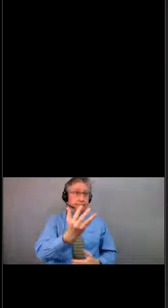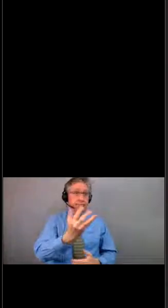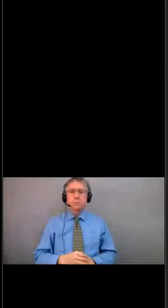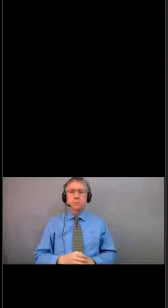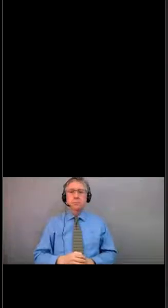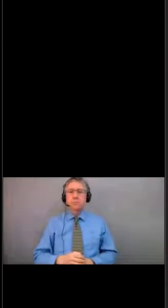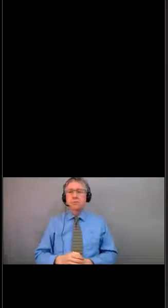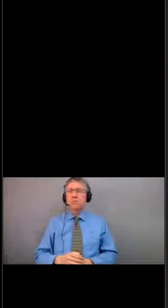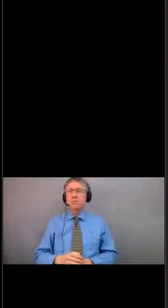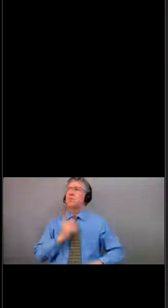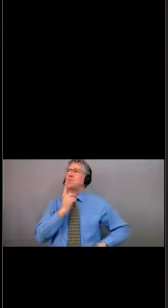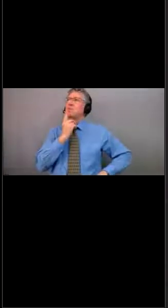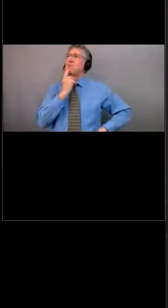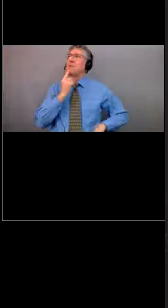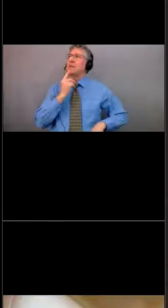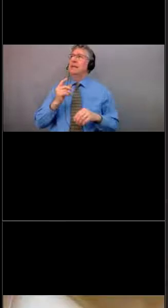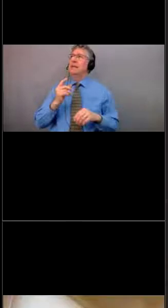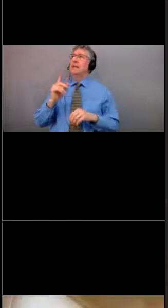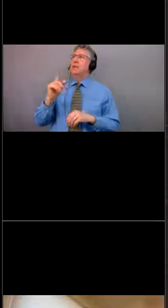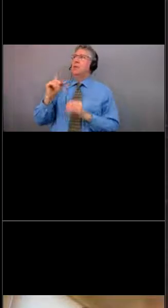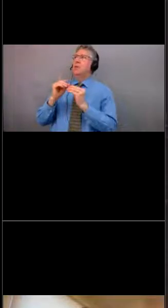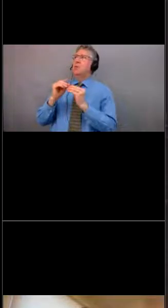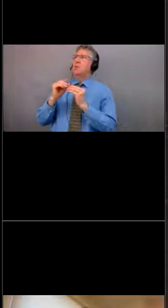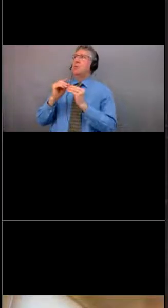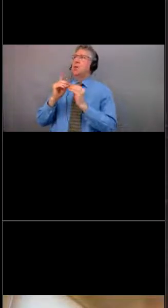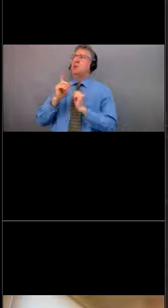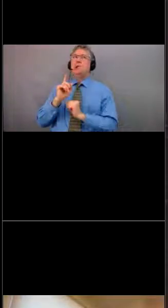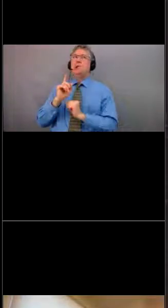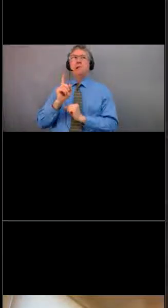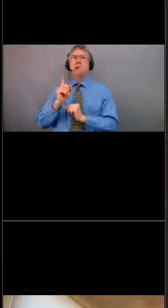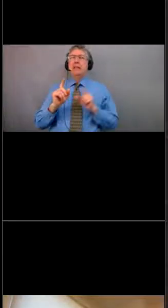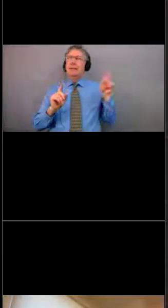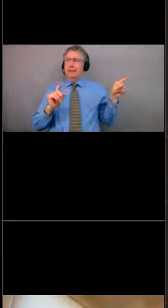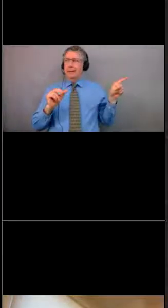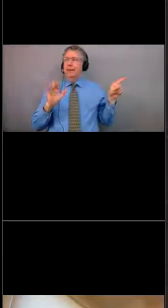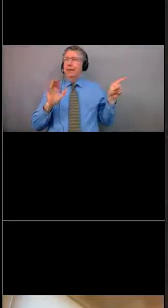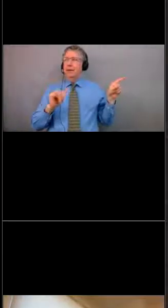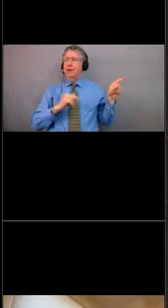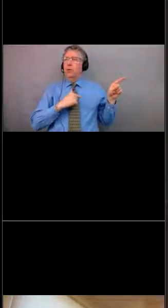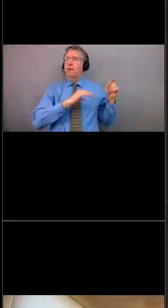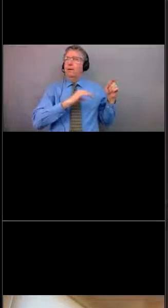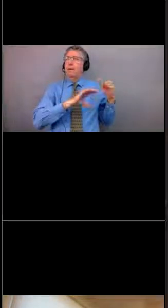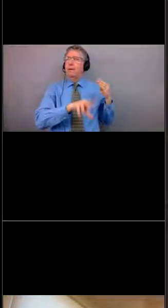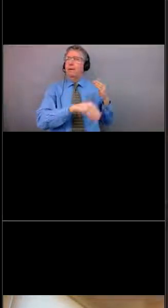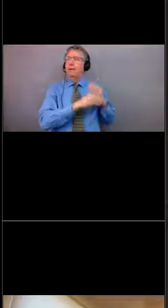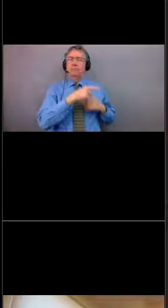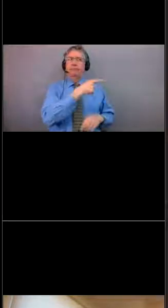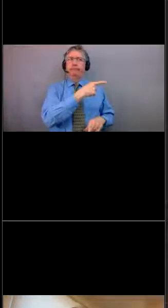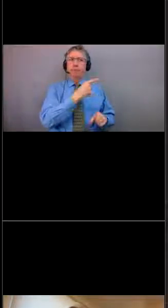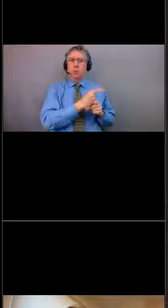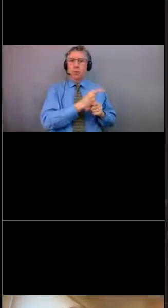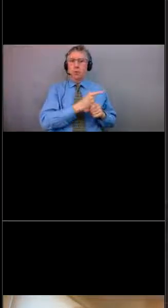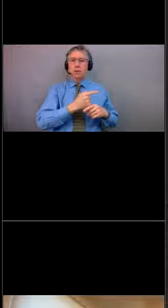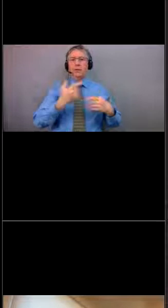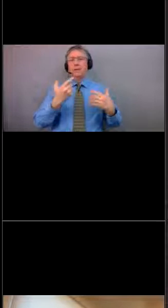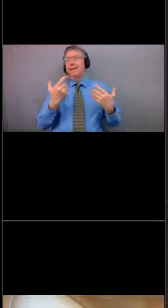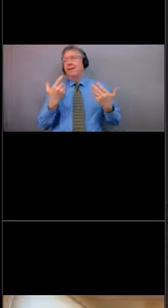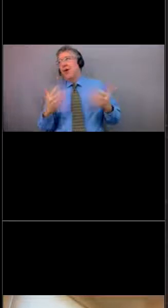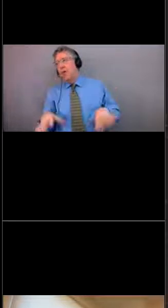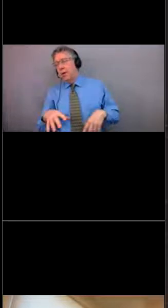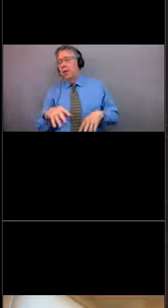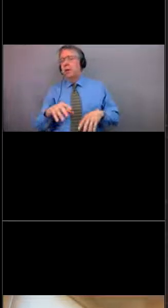One more thing to say. To reiterate what Gary said, perhaps, which means it's already been said, and that is the